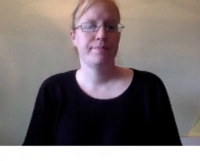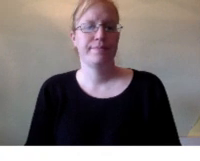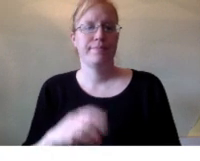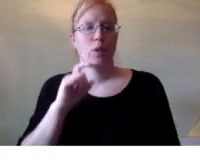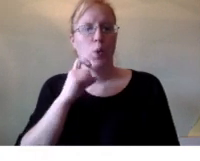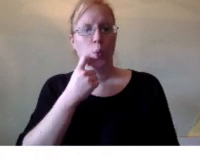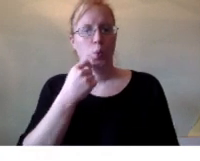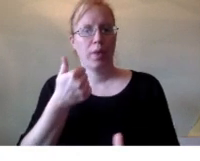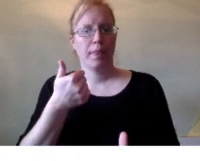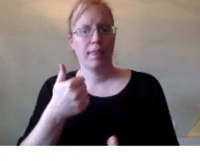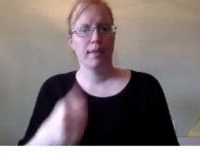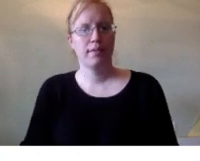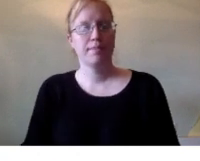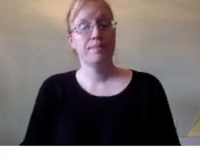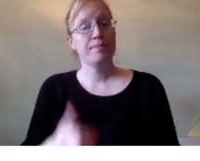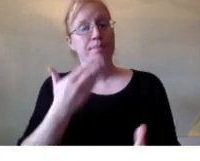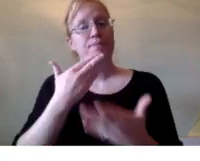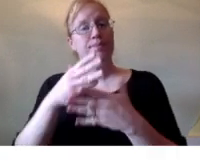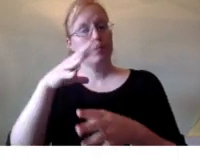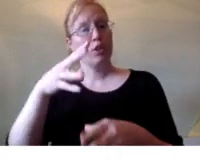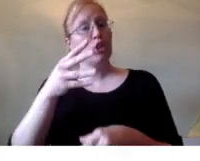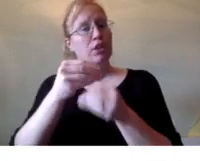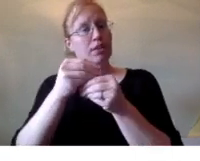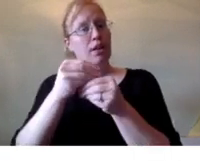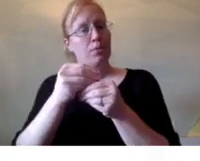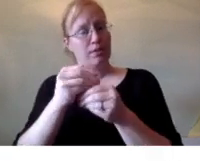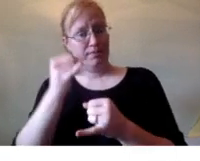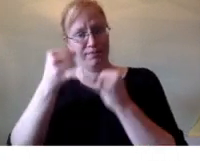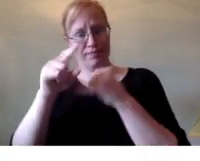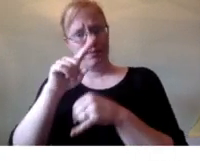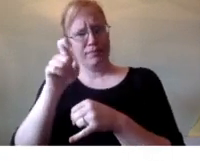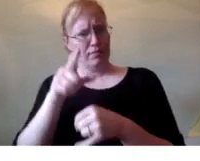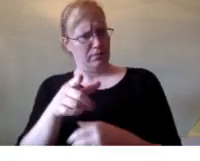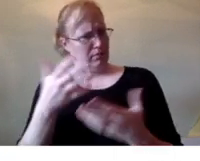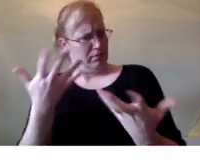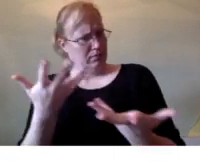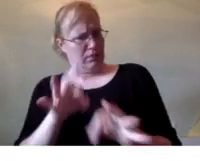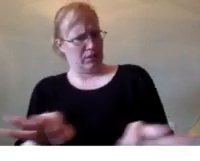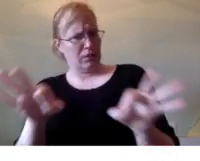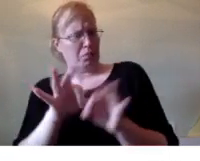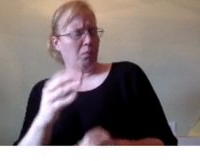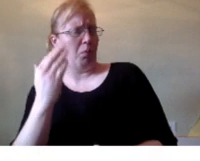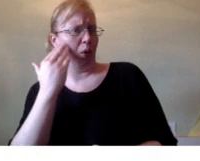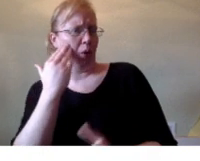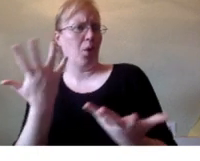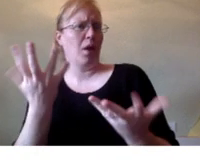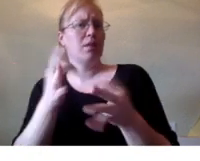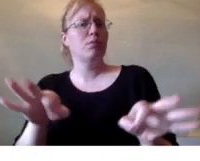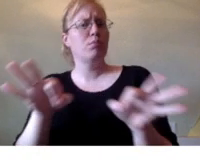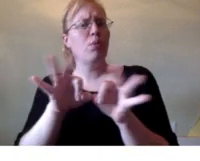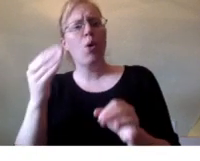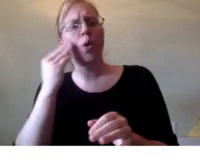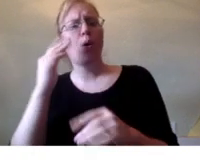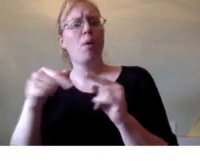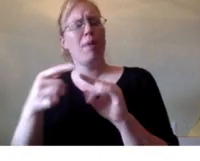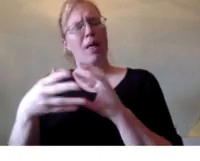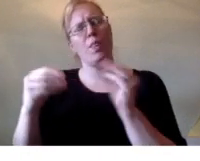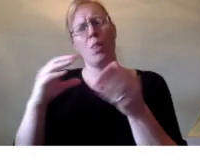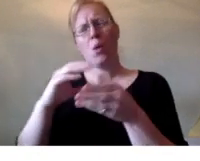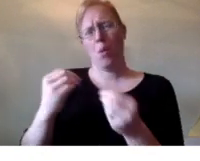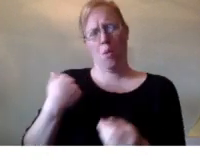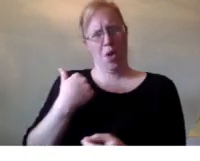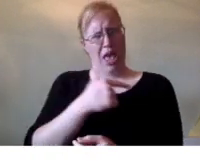Cool. Good summary, guys. All right, our last question is, what is it important to know? So what's important to know about our story? What did